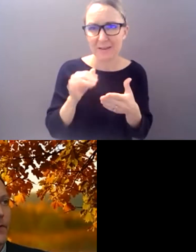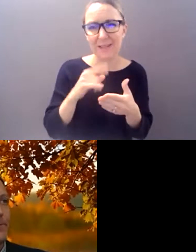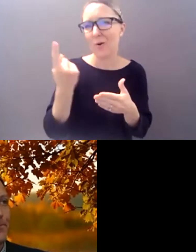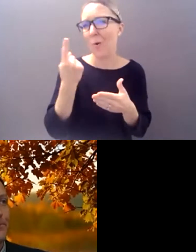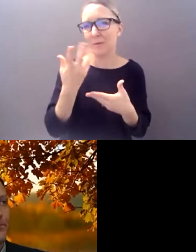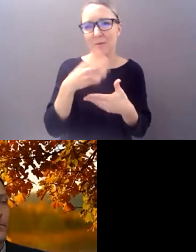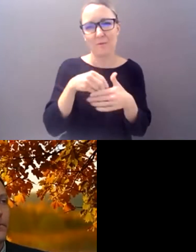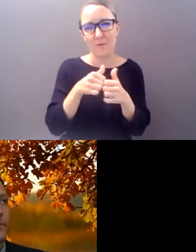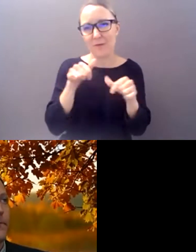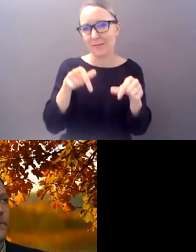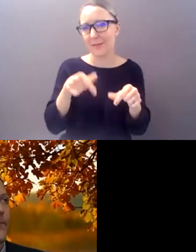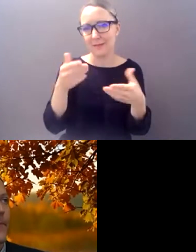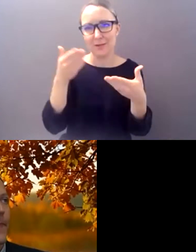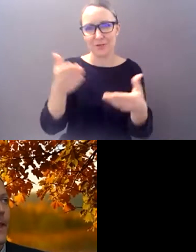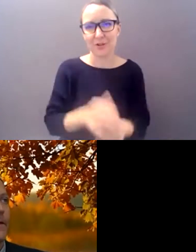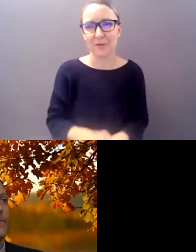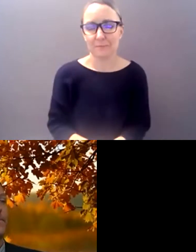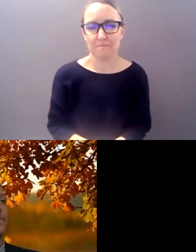initiative.